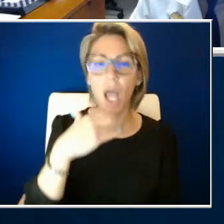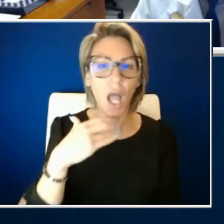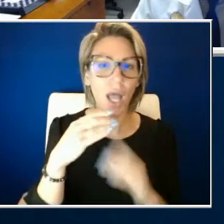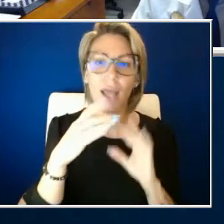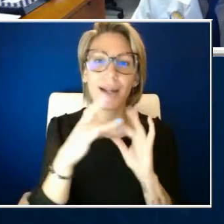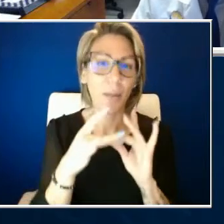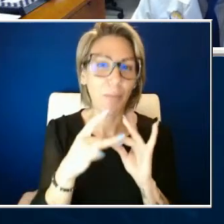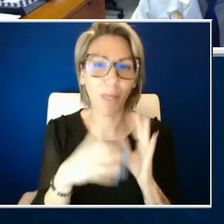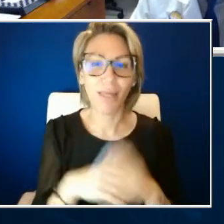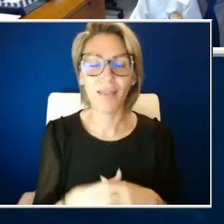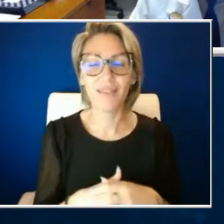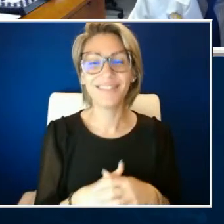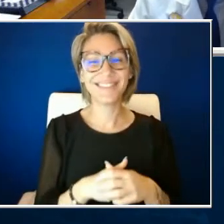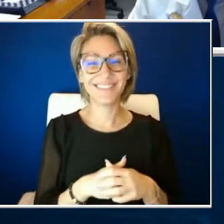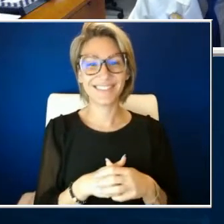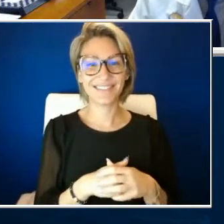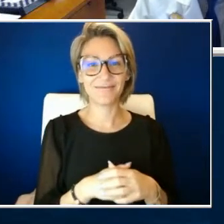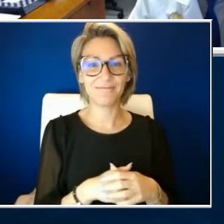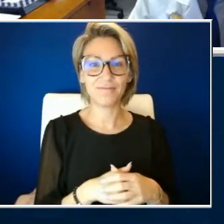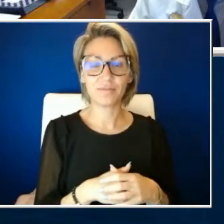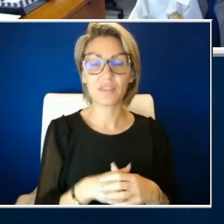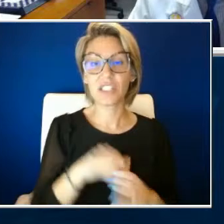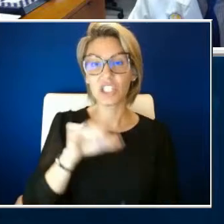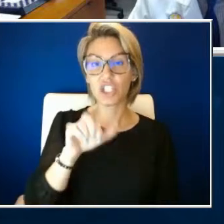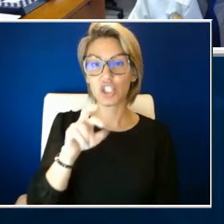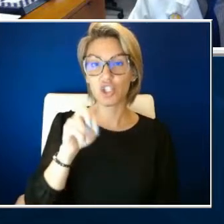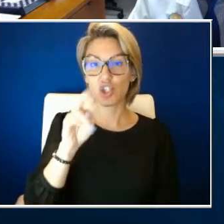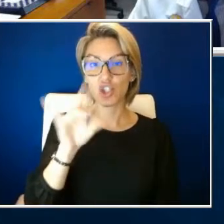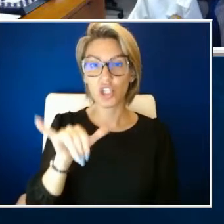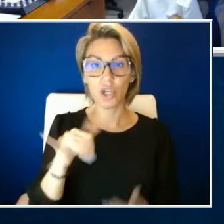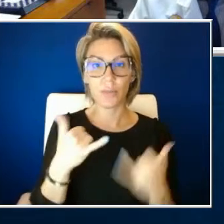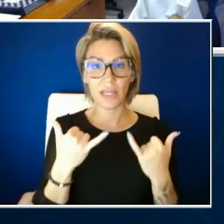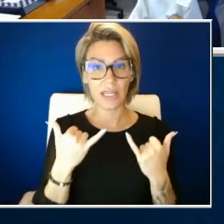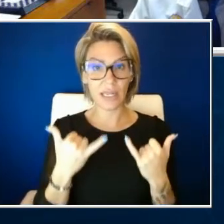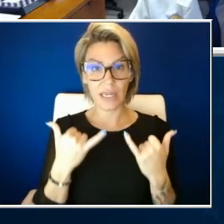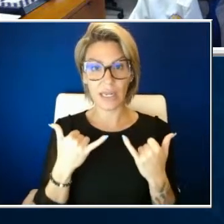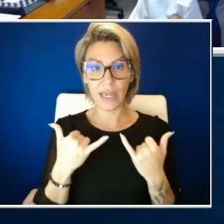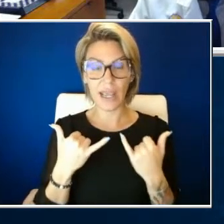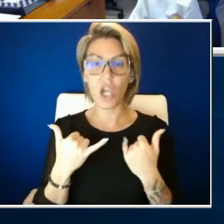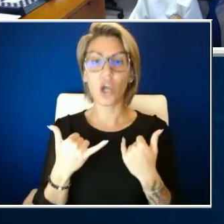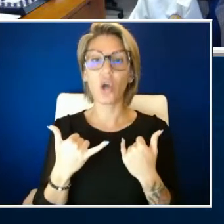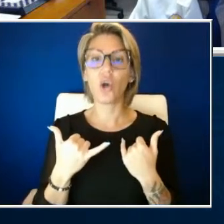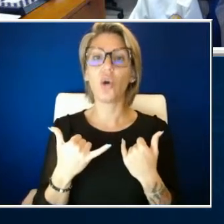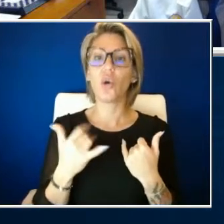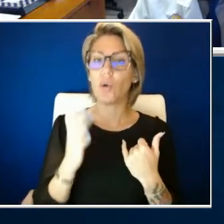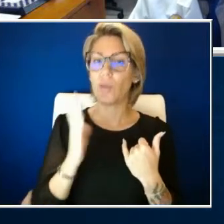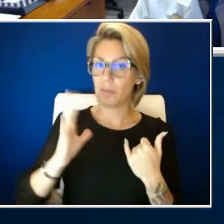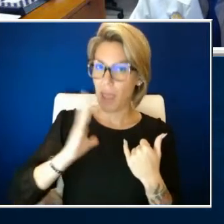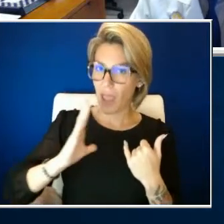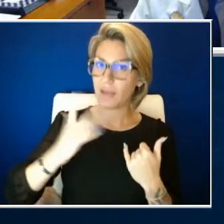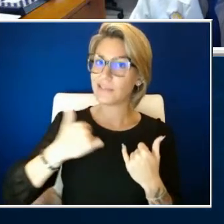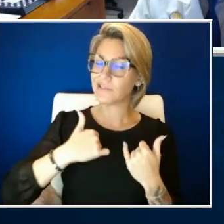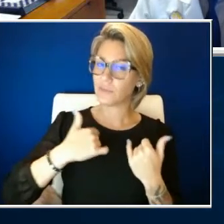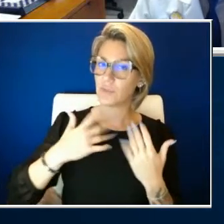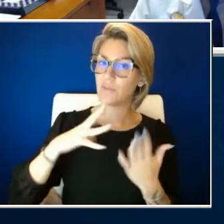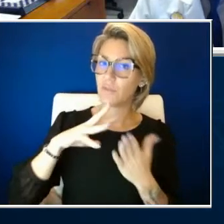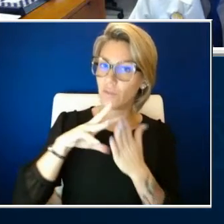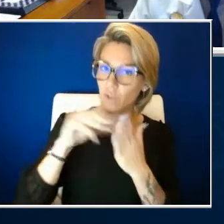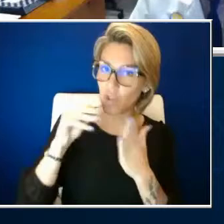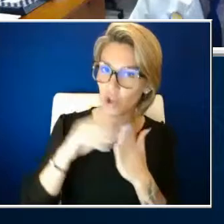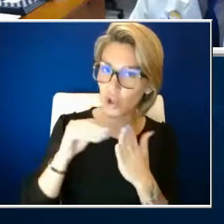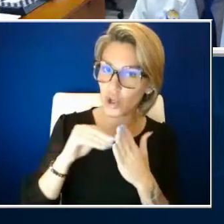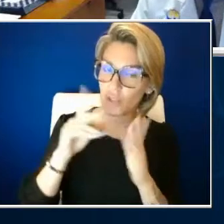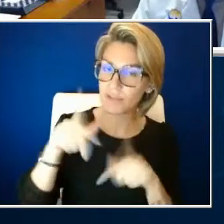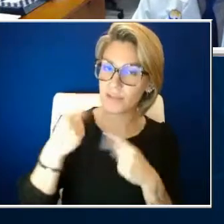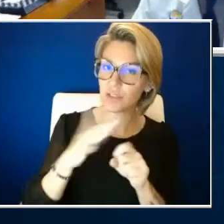so. So Jeremy wants to know, now that we've got some time behind us, since the pandemic began and so